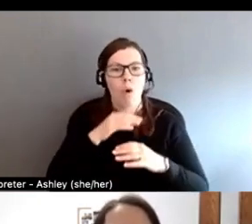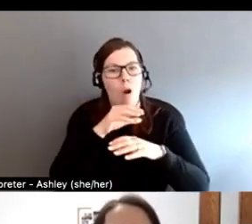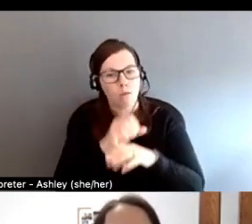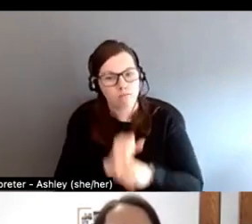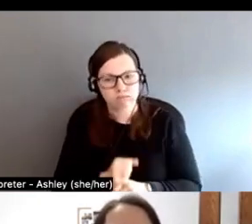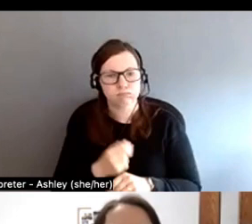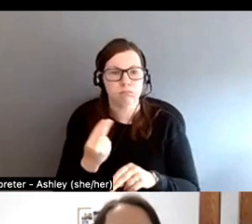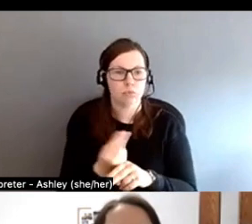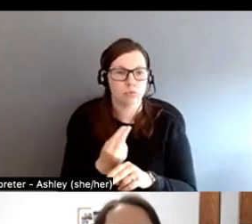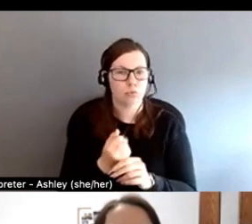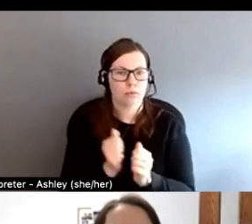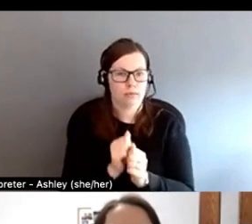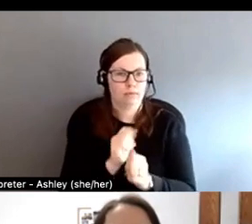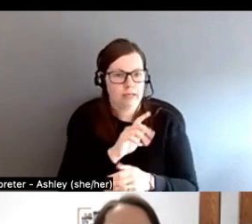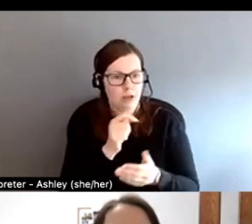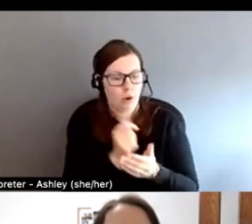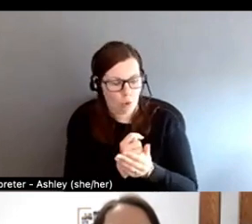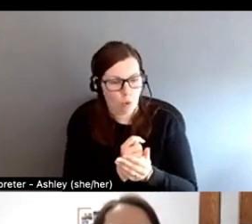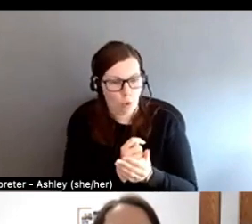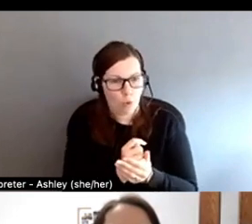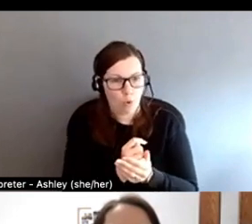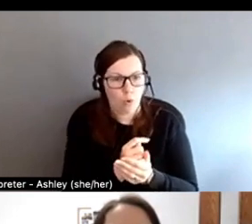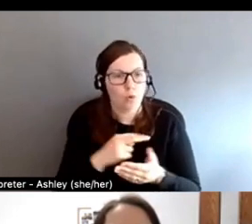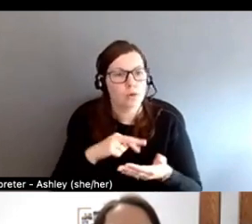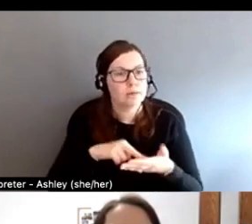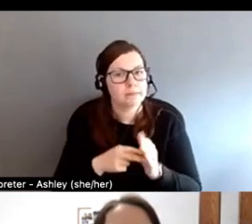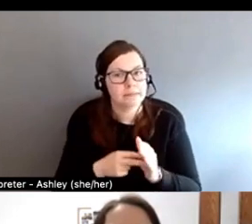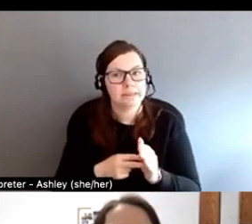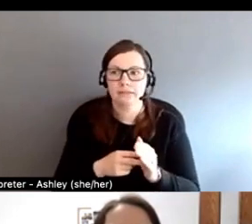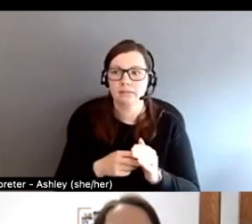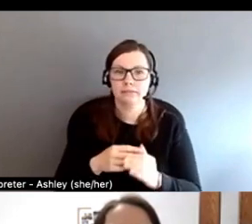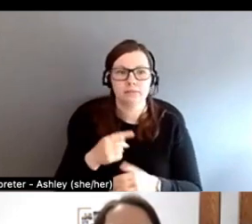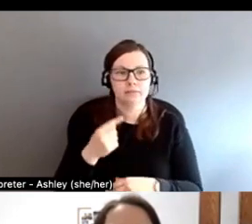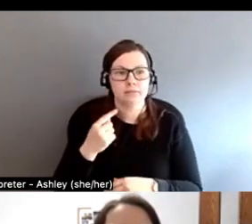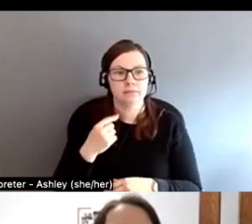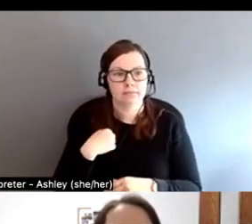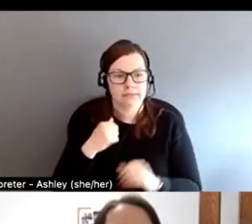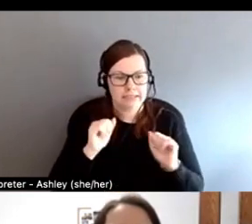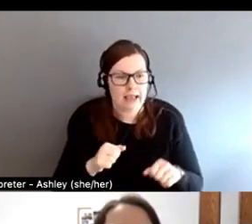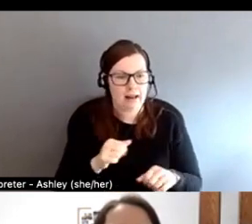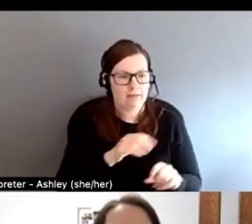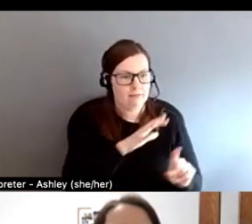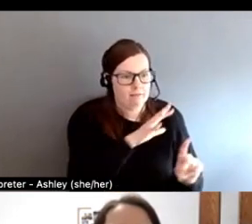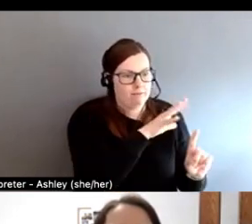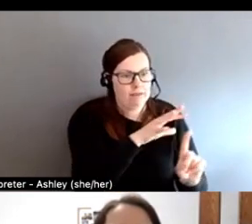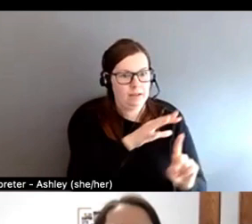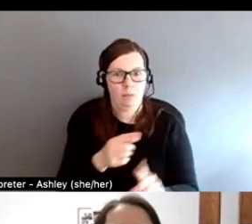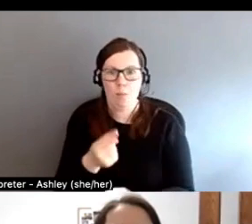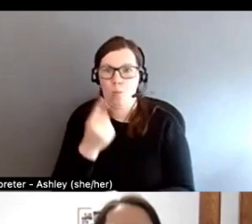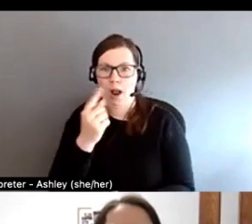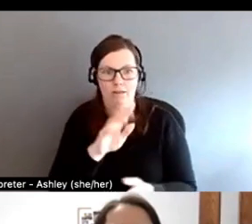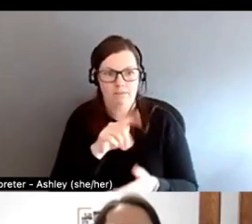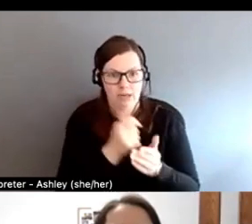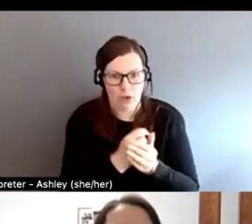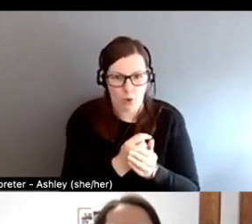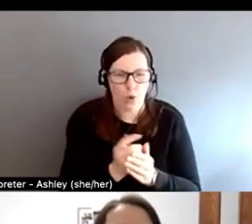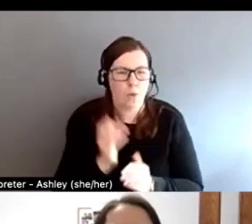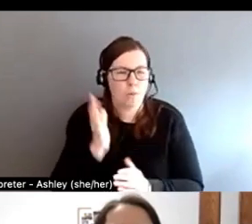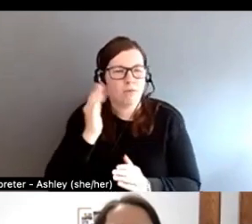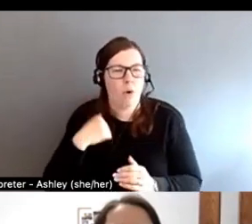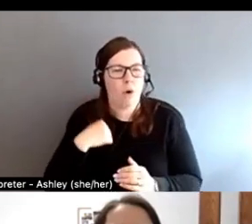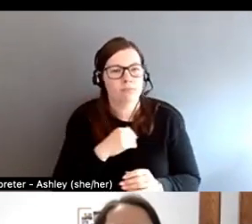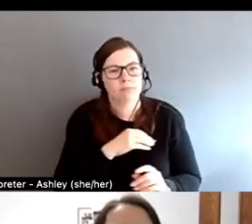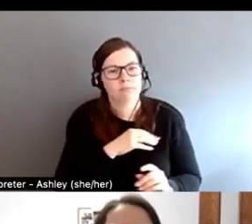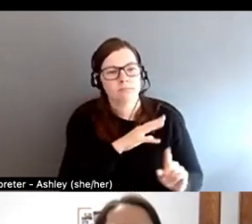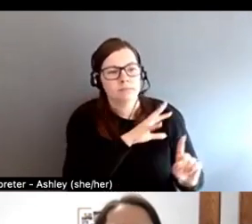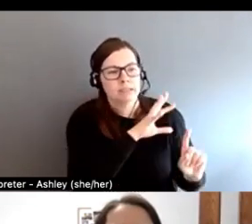that I can have the video in one piece, rather than what I was doing previously,